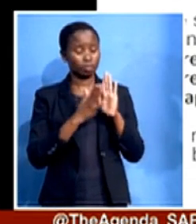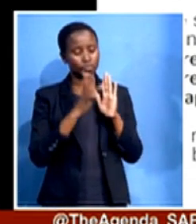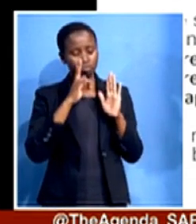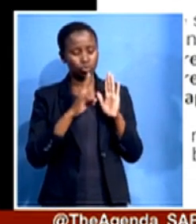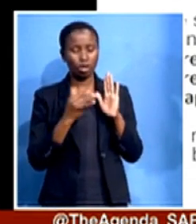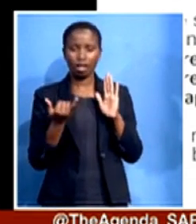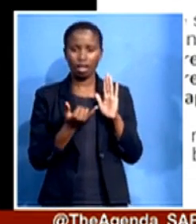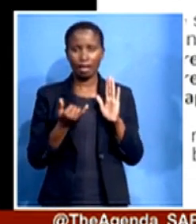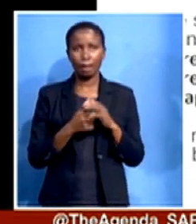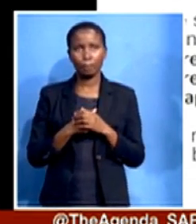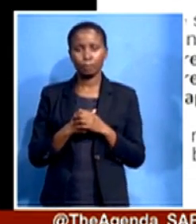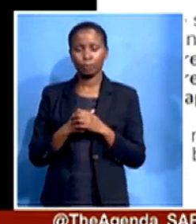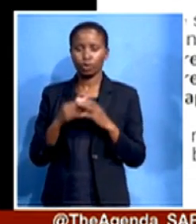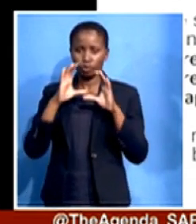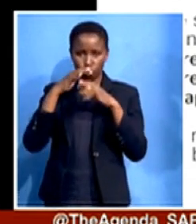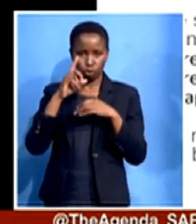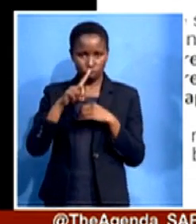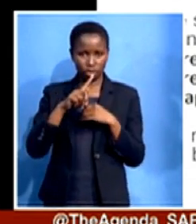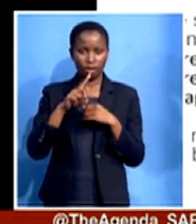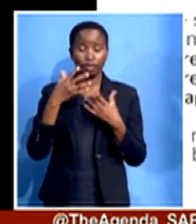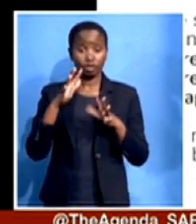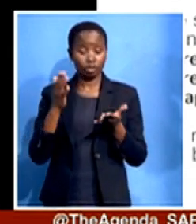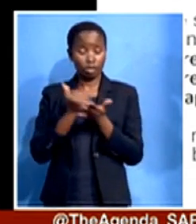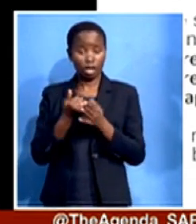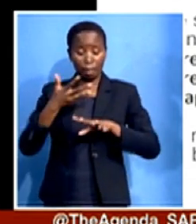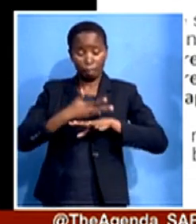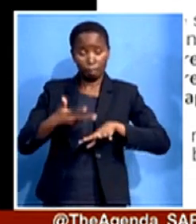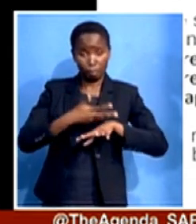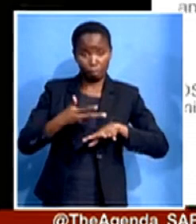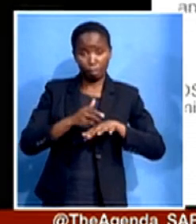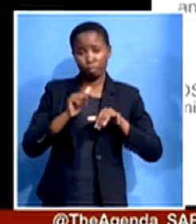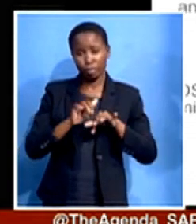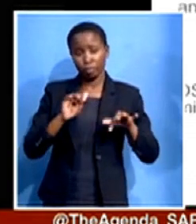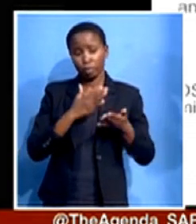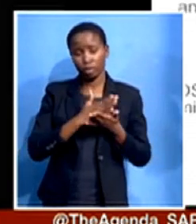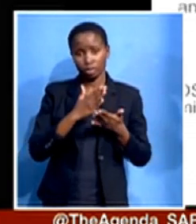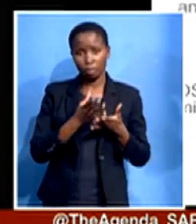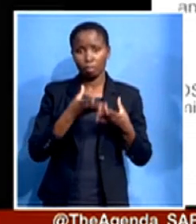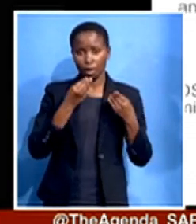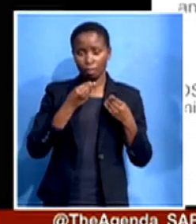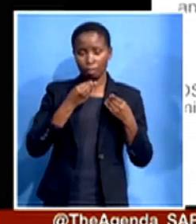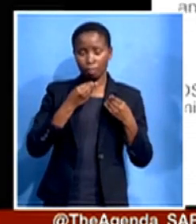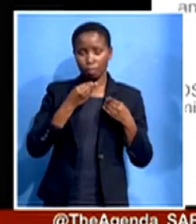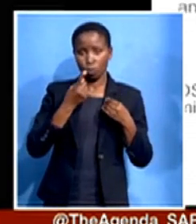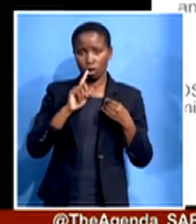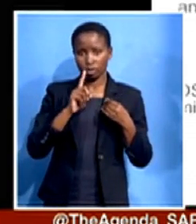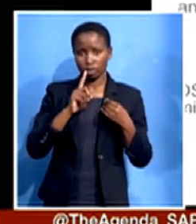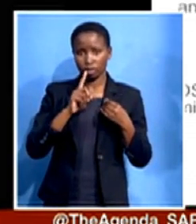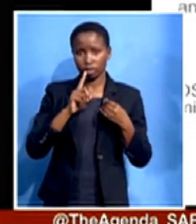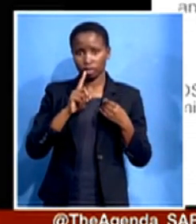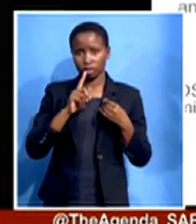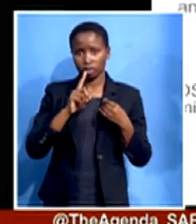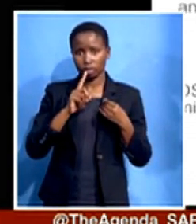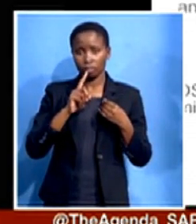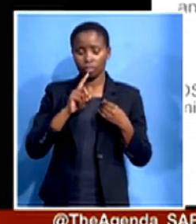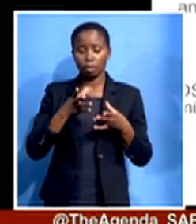took the blood from people who had the second, were infected by COVID-19 during the